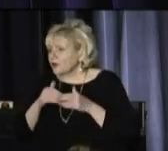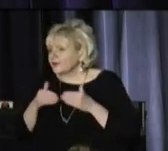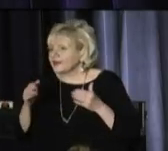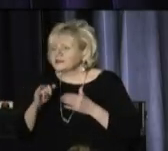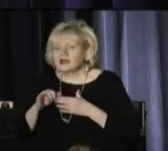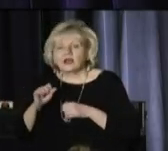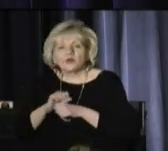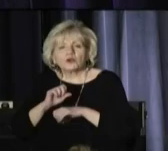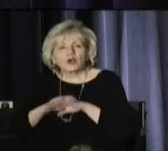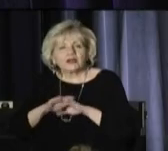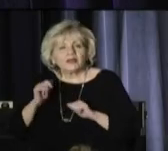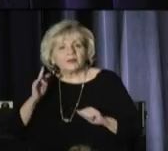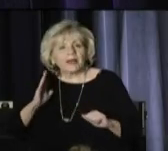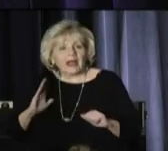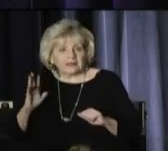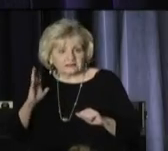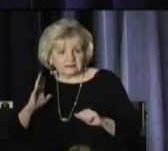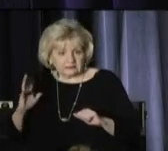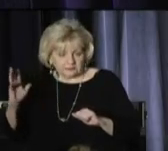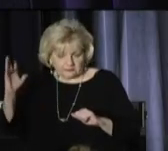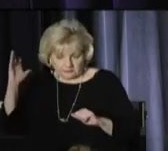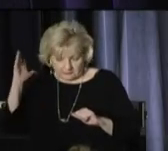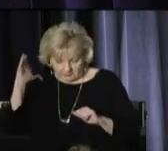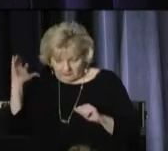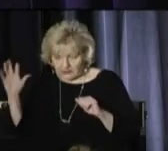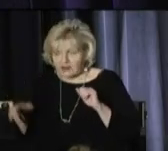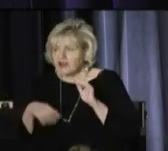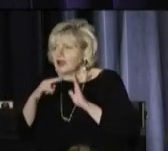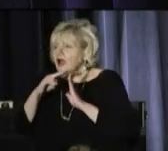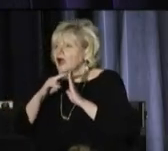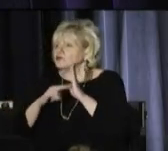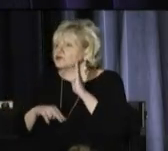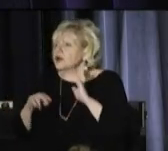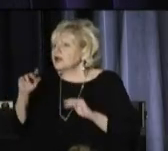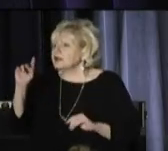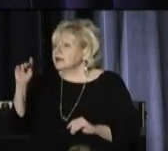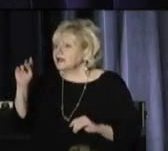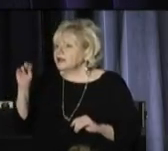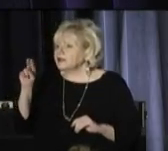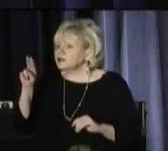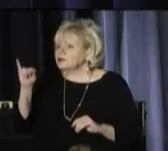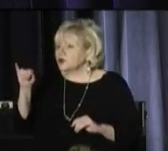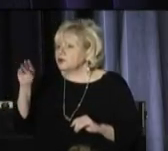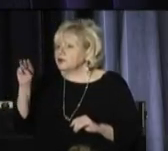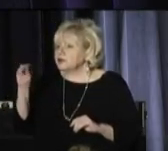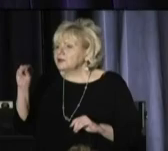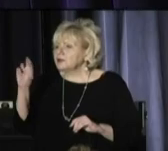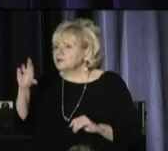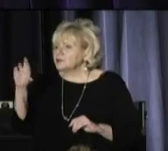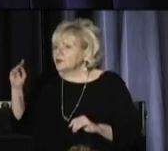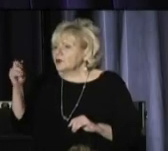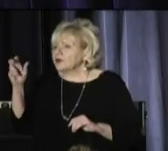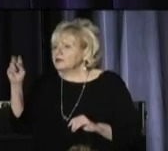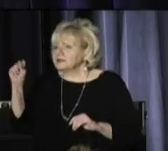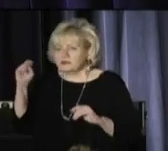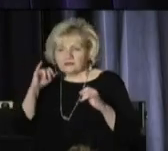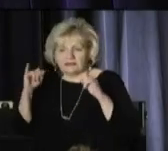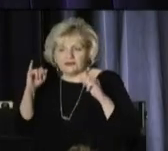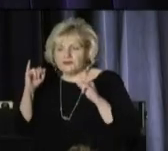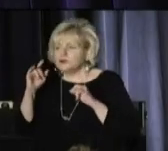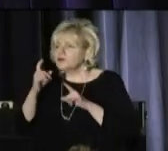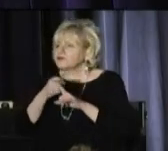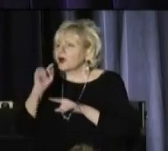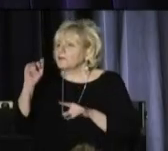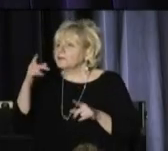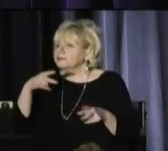the past, but I read this Toni Morrison interview that she did in the Paris Review in